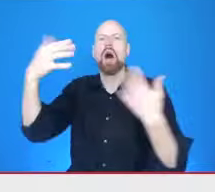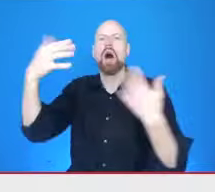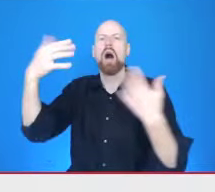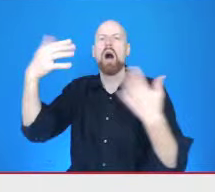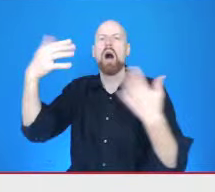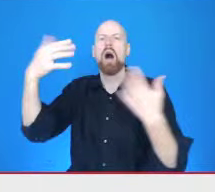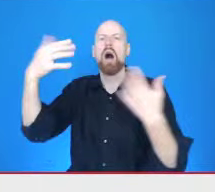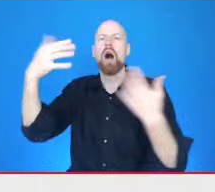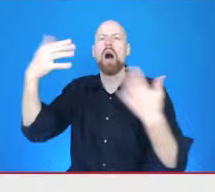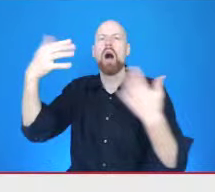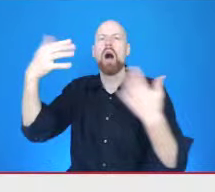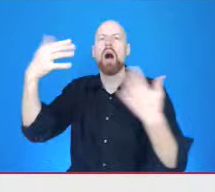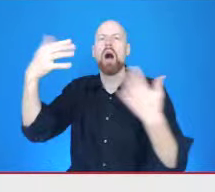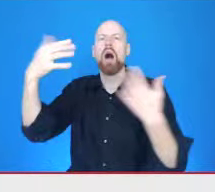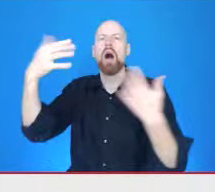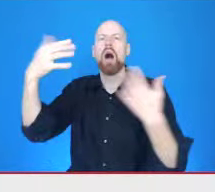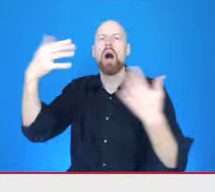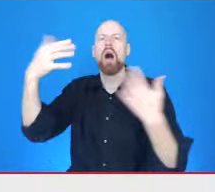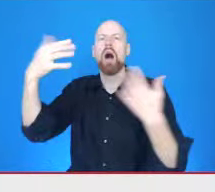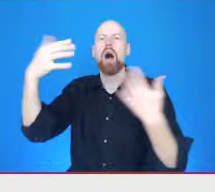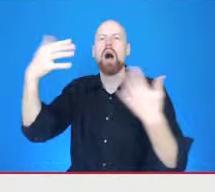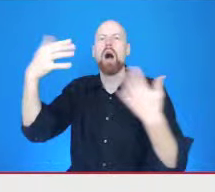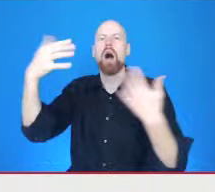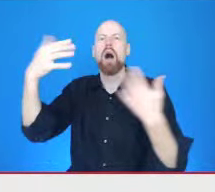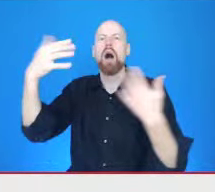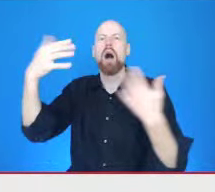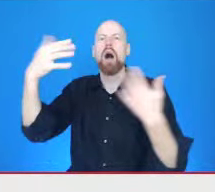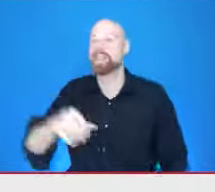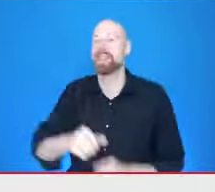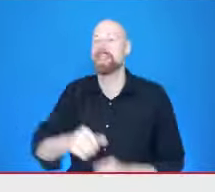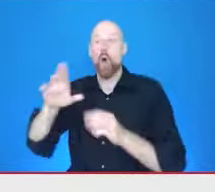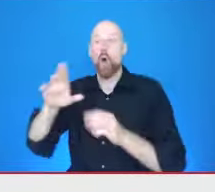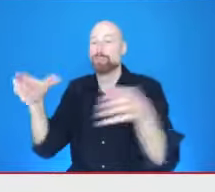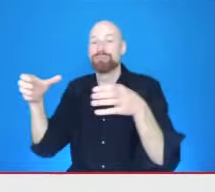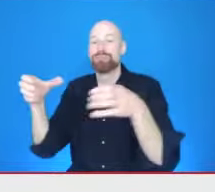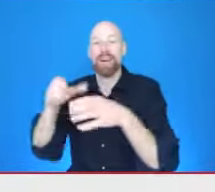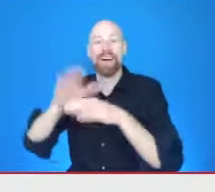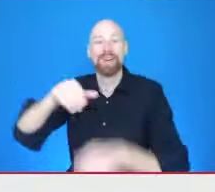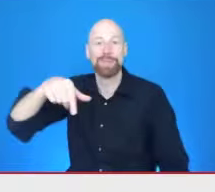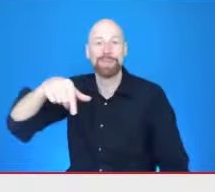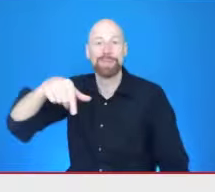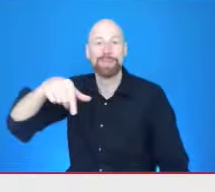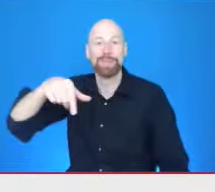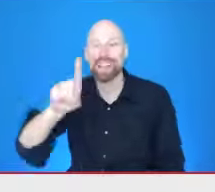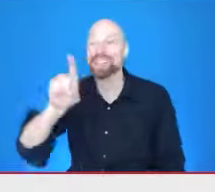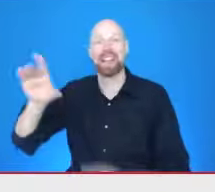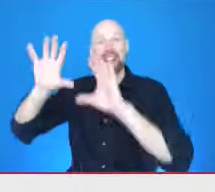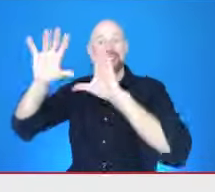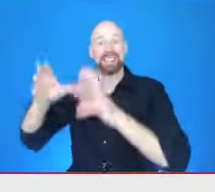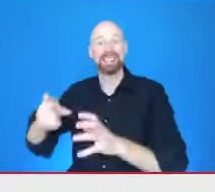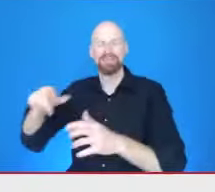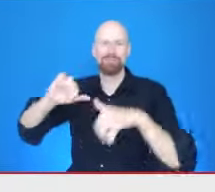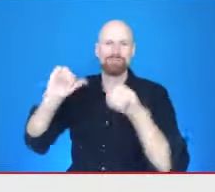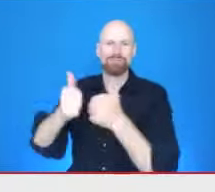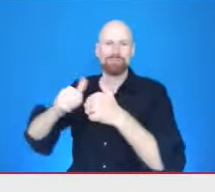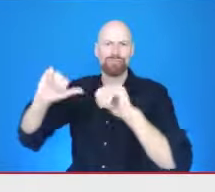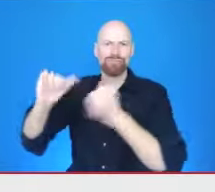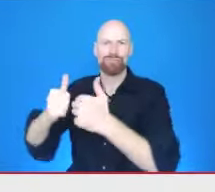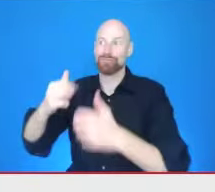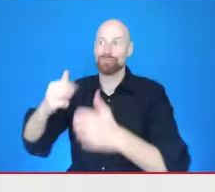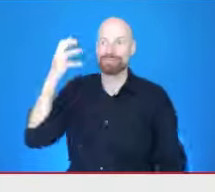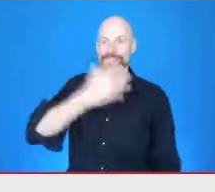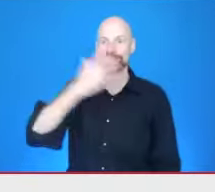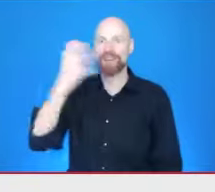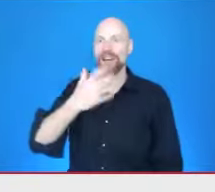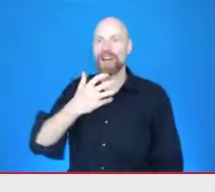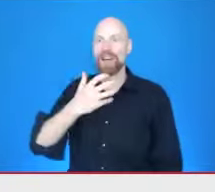together, like family. It was like this with Mo. He came from a reservation too. Mo and